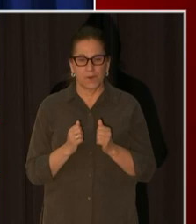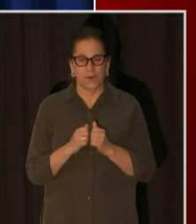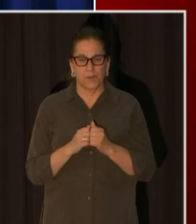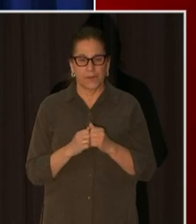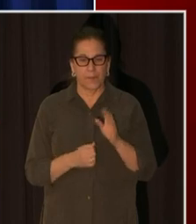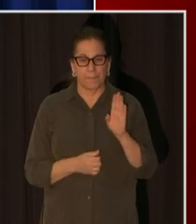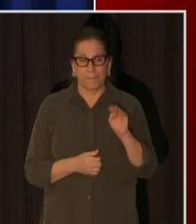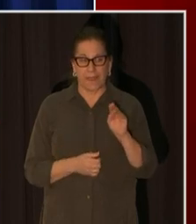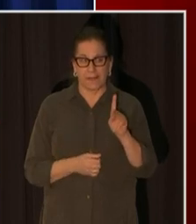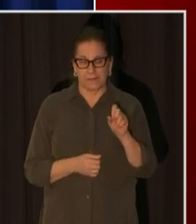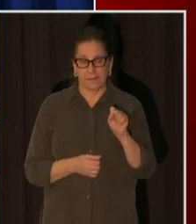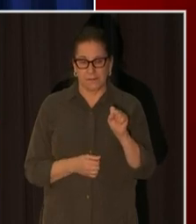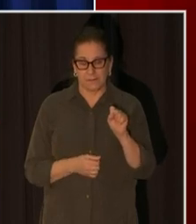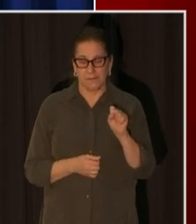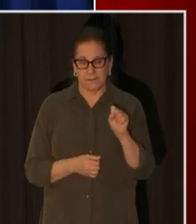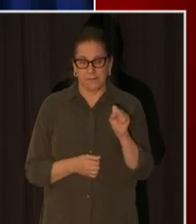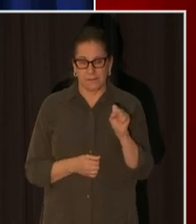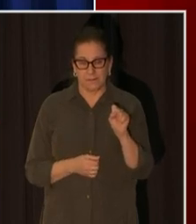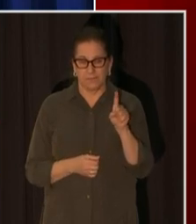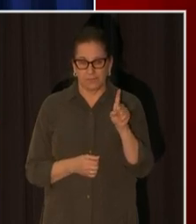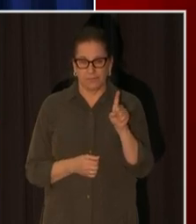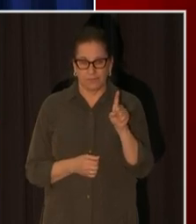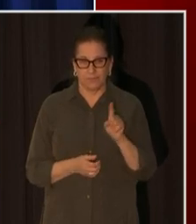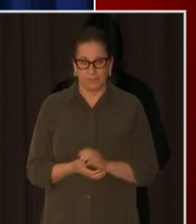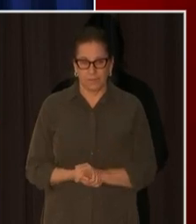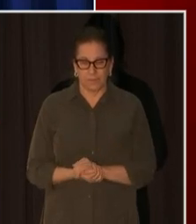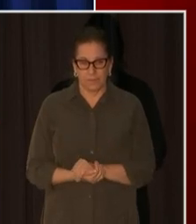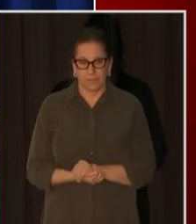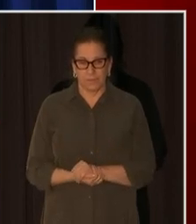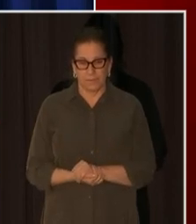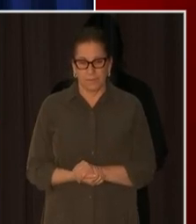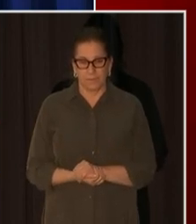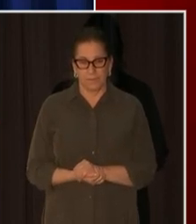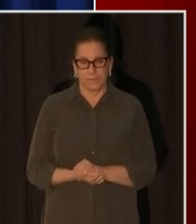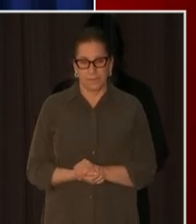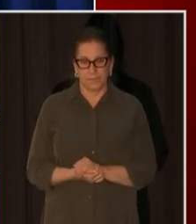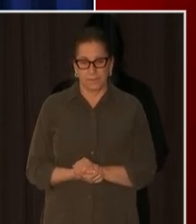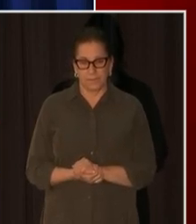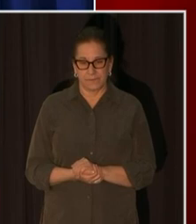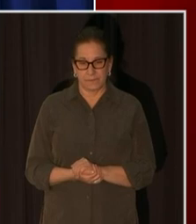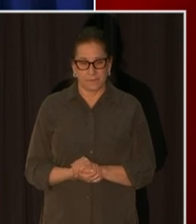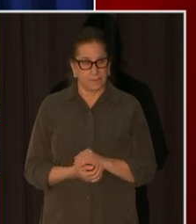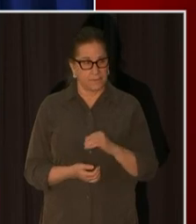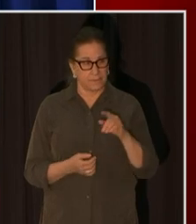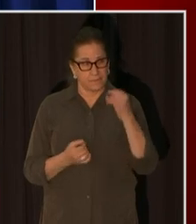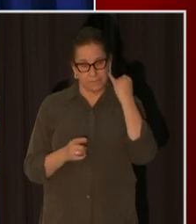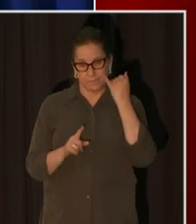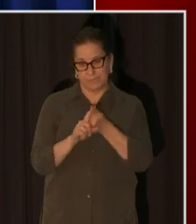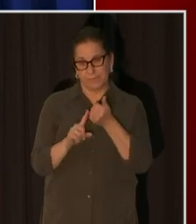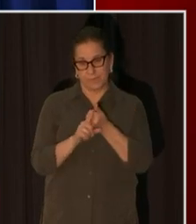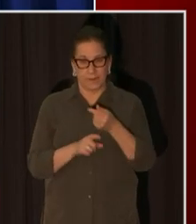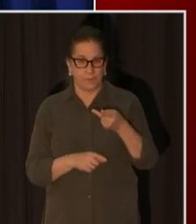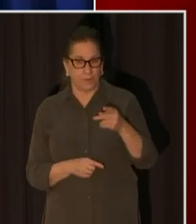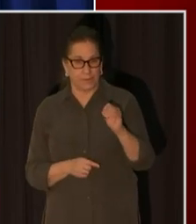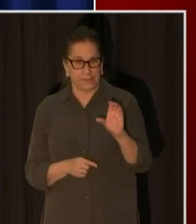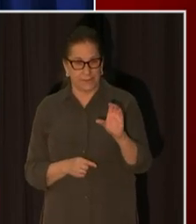Lisa from the Smith Center. Lisa, your line should be open. I think you had a question about